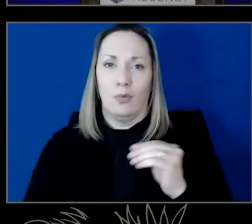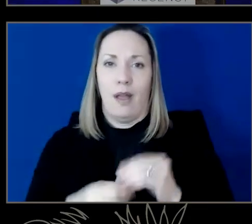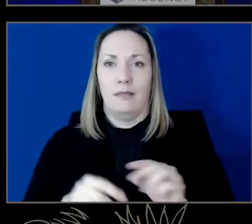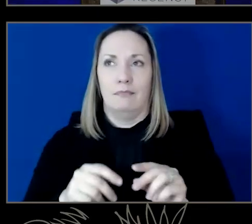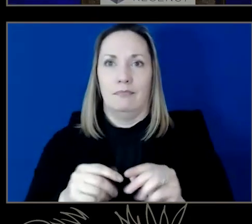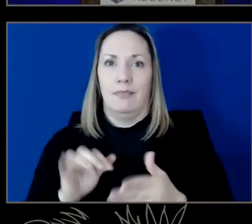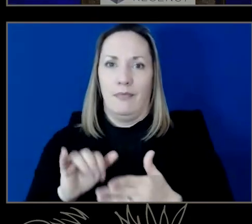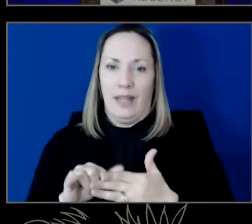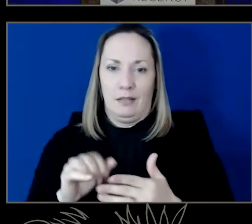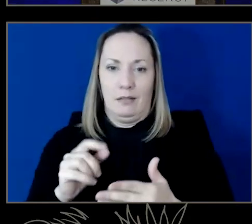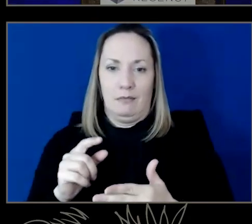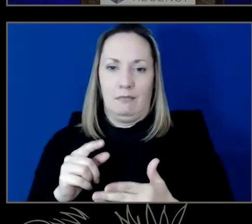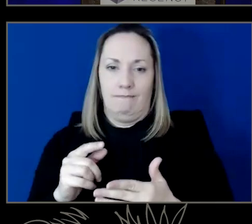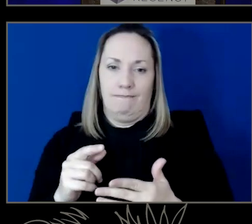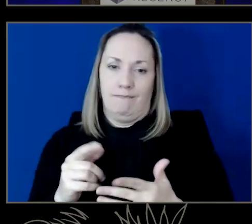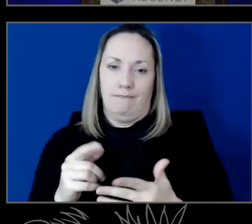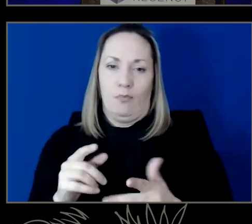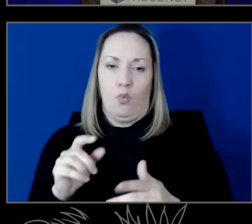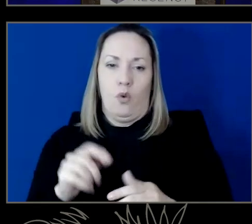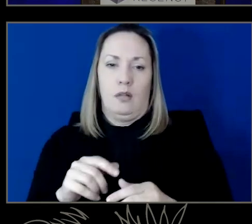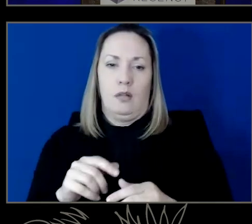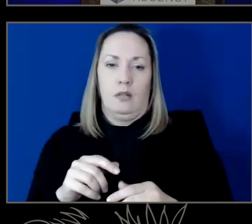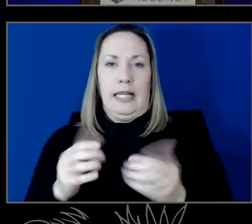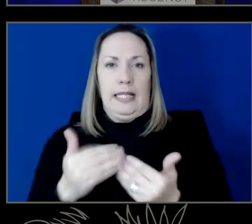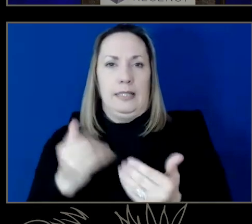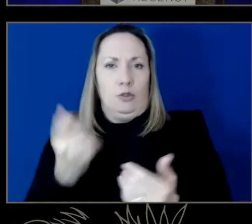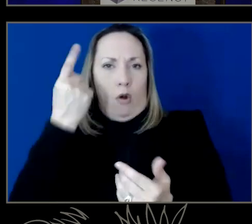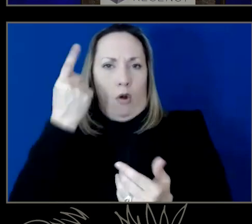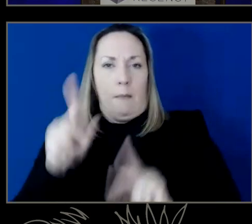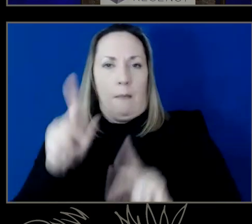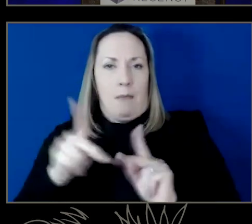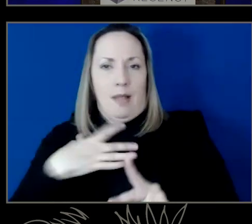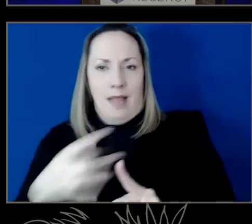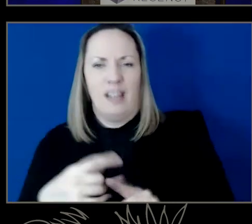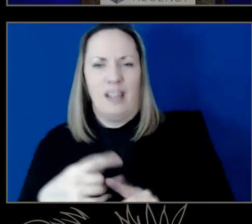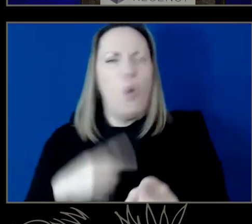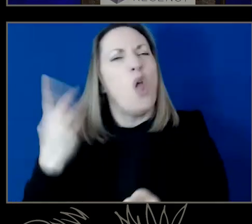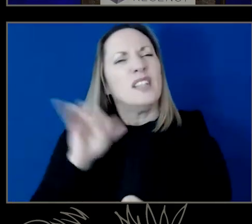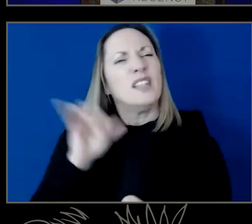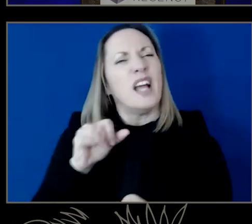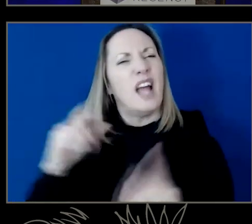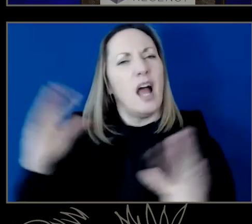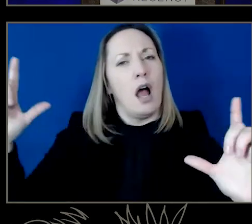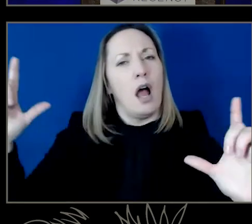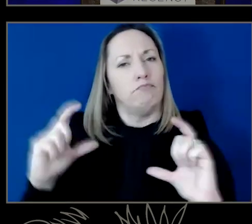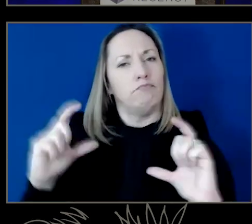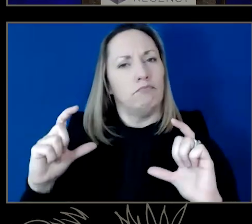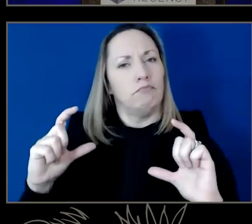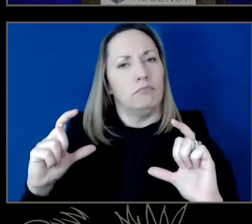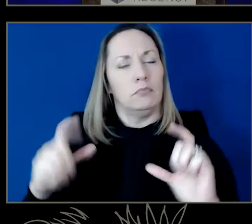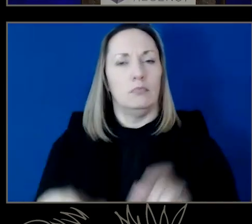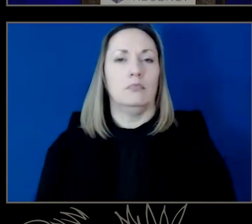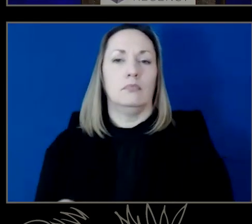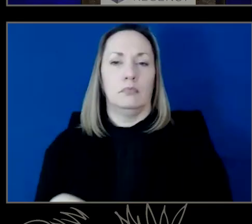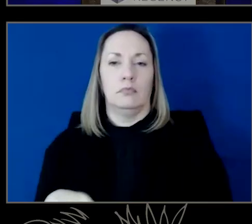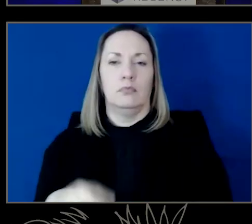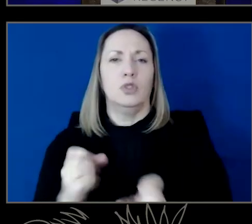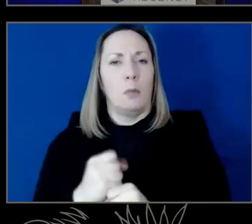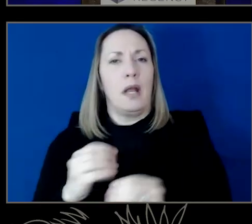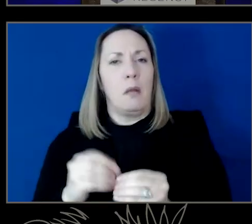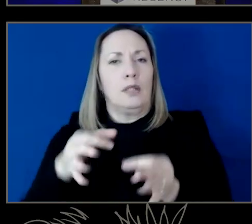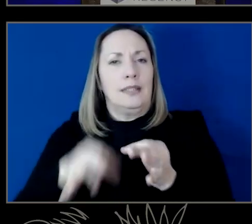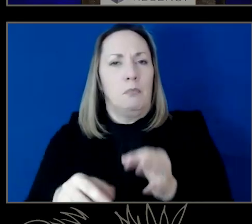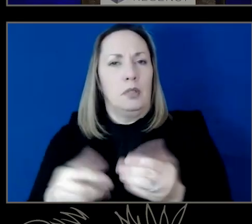want. But then, so it ended up looking a lot like this. So it kind of simplified that whole route structure.